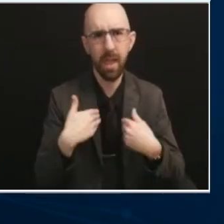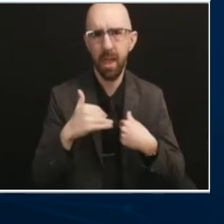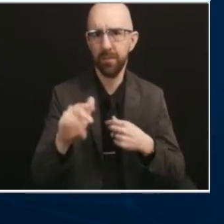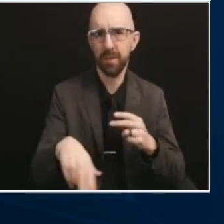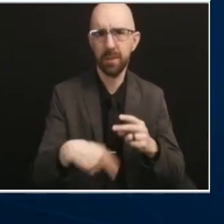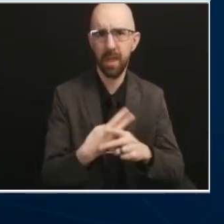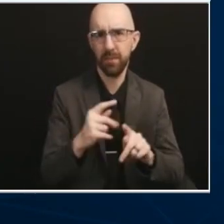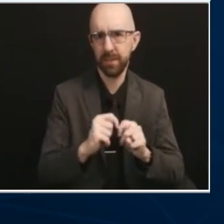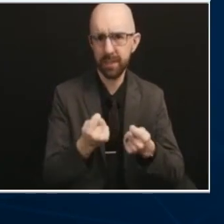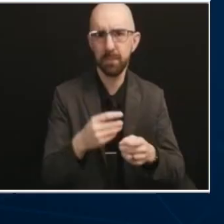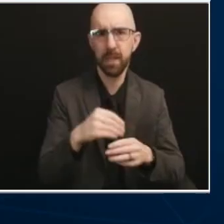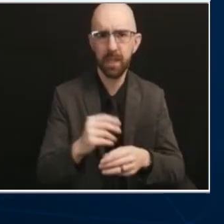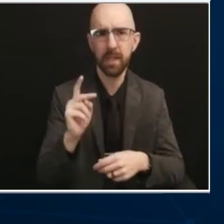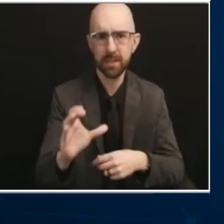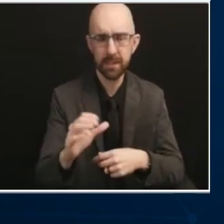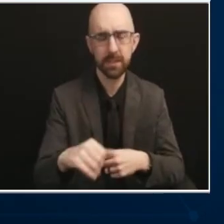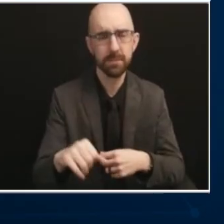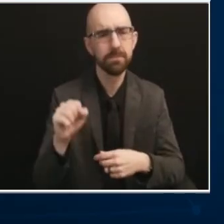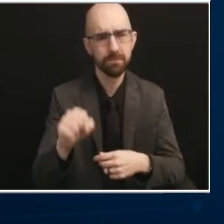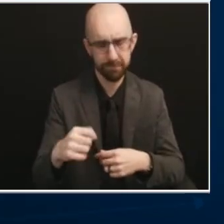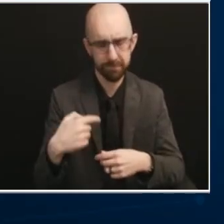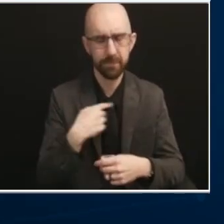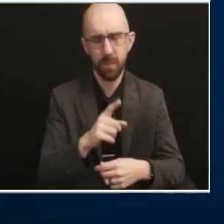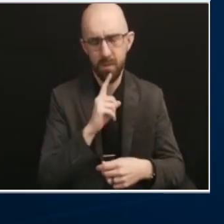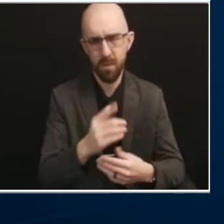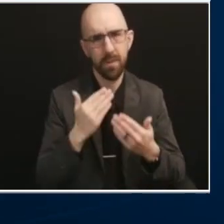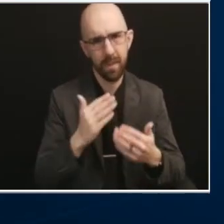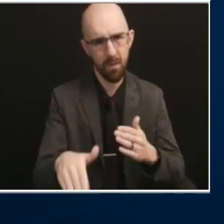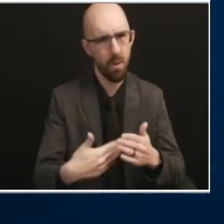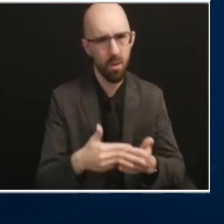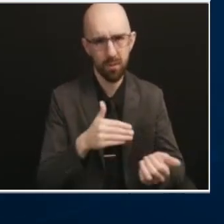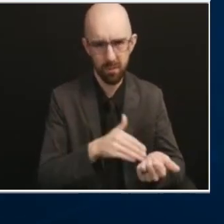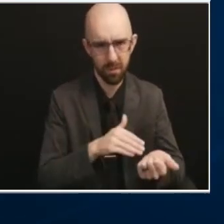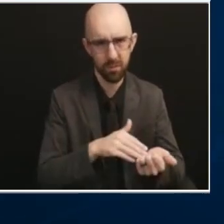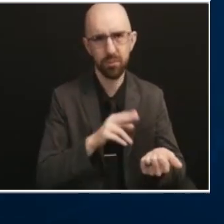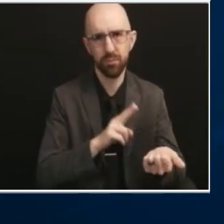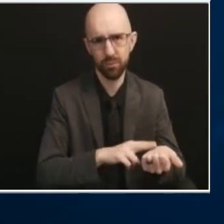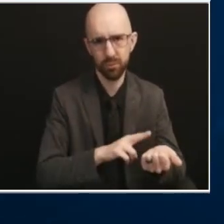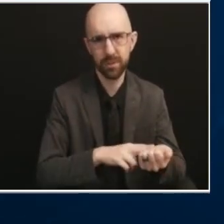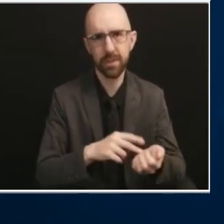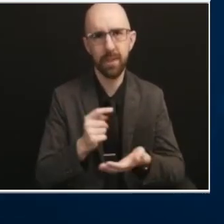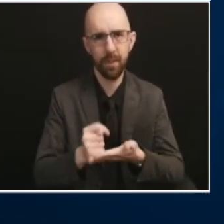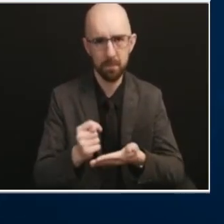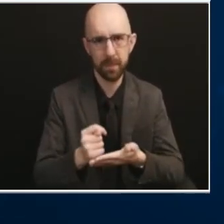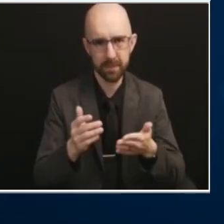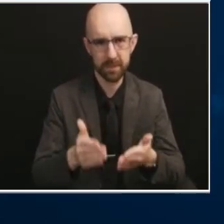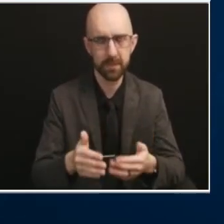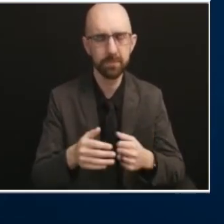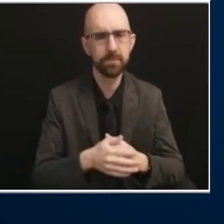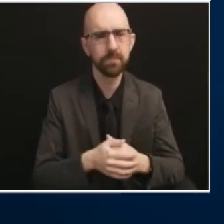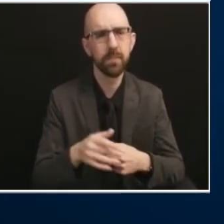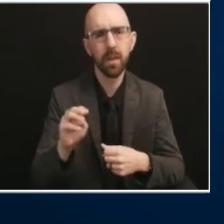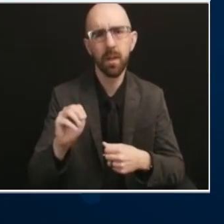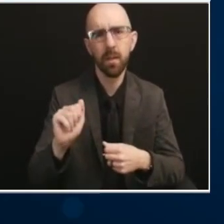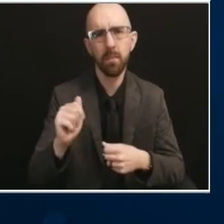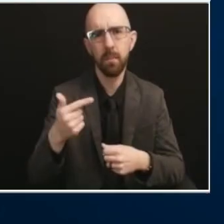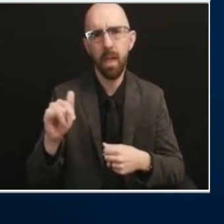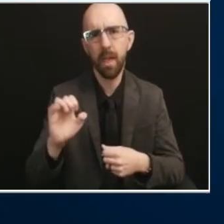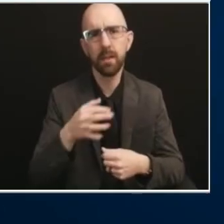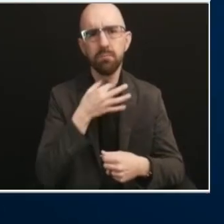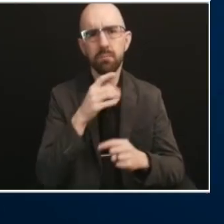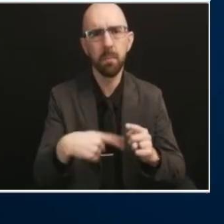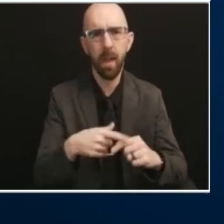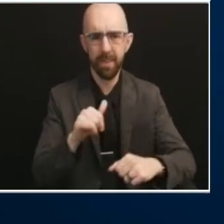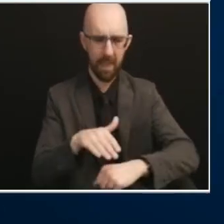City. Yes, we are. Thank you to all of our doctors, nurses, and therapists. Maggie has a question about the cream that we talked